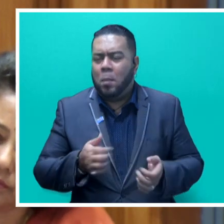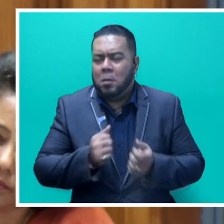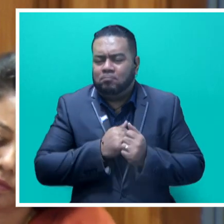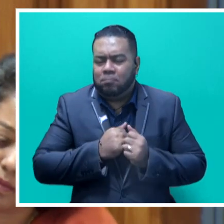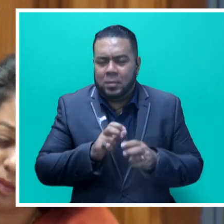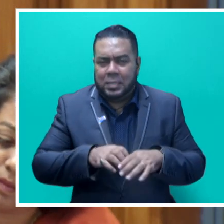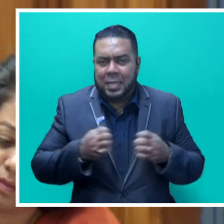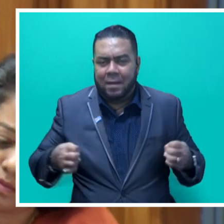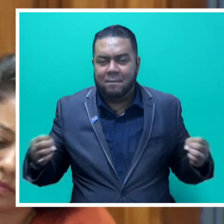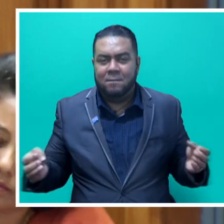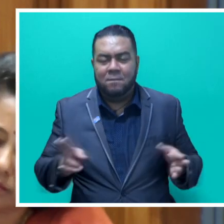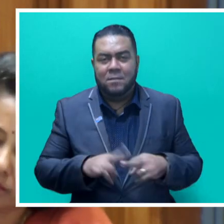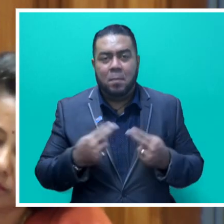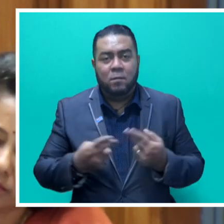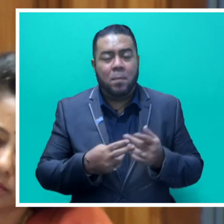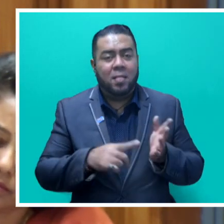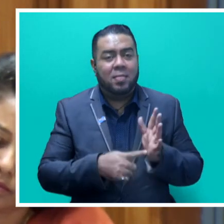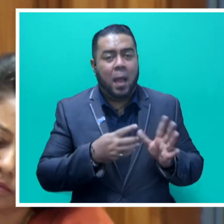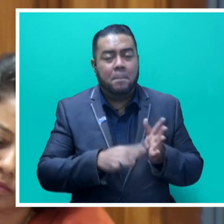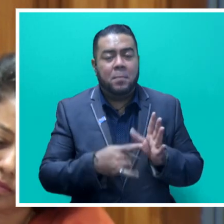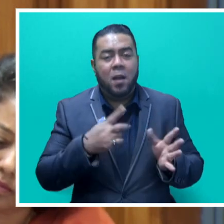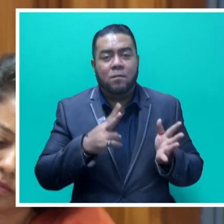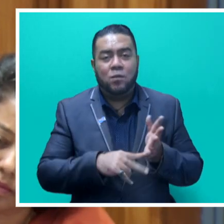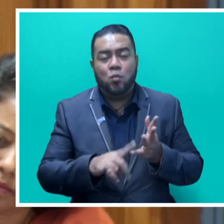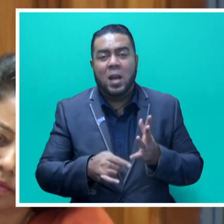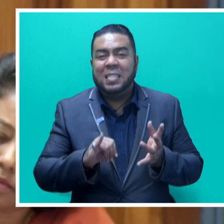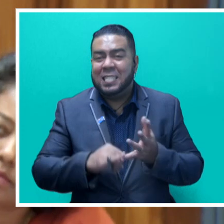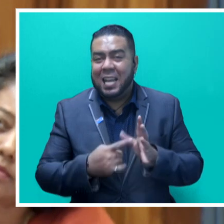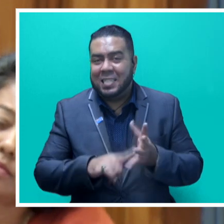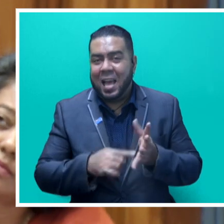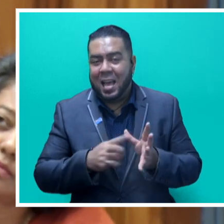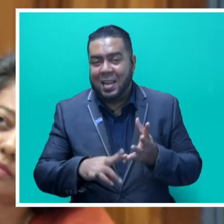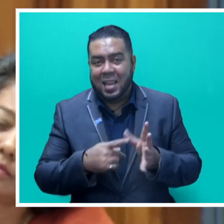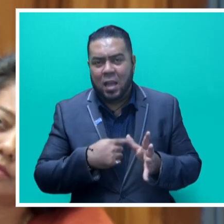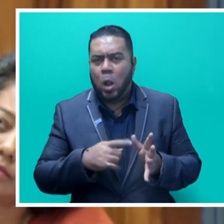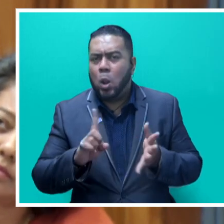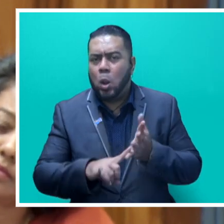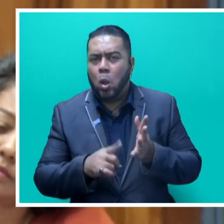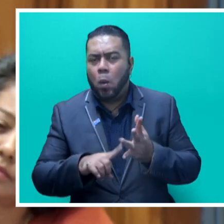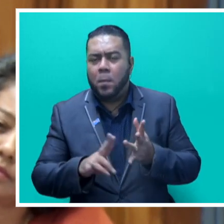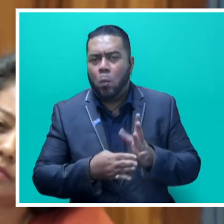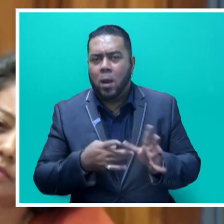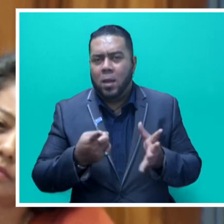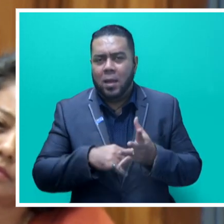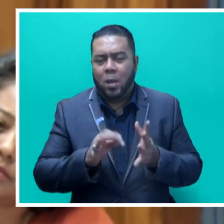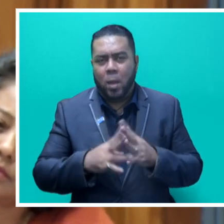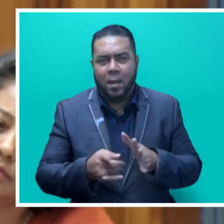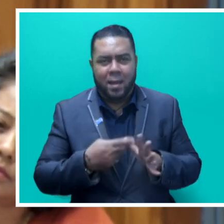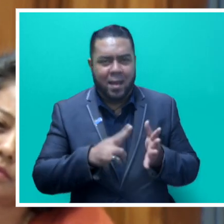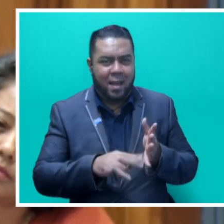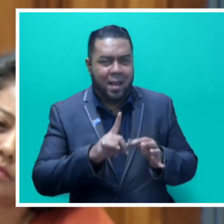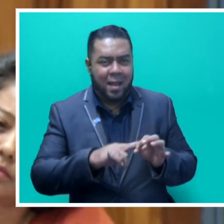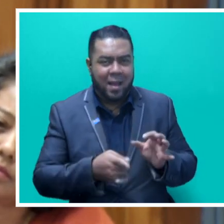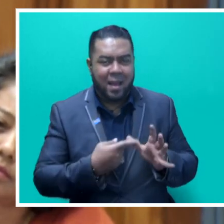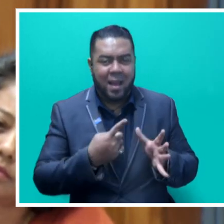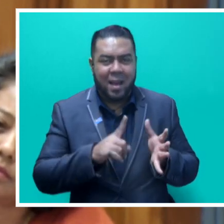extended family from the villages of Tamabua, Sanasana, Naiwurwuru, Lomawai, Wailebu, Nangarani, and